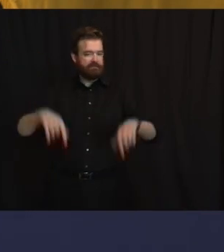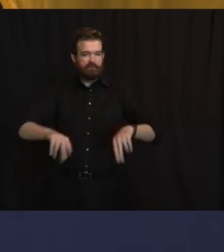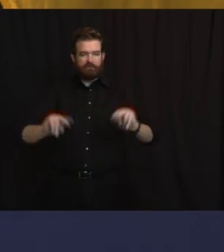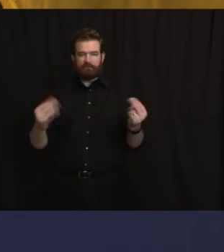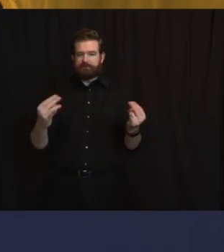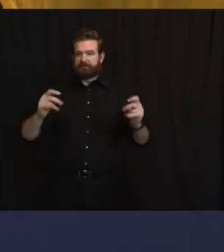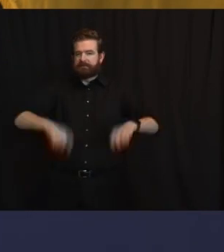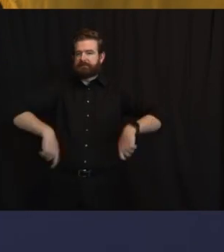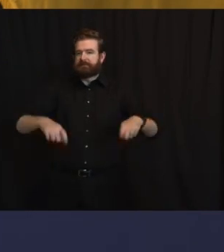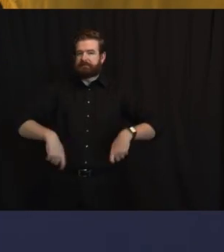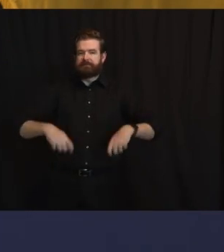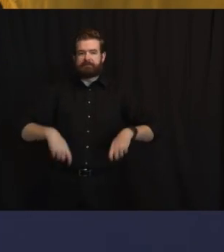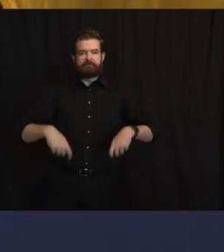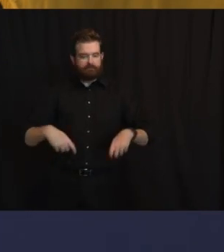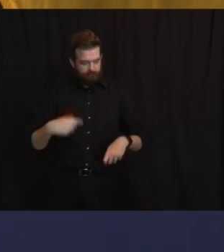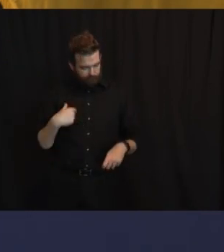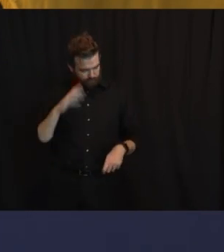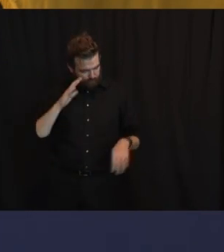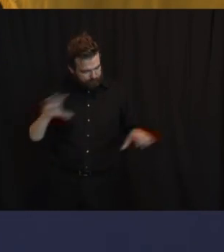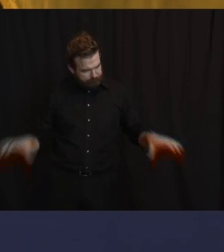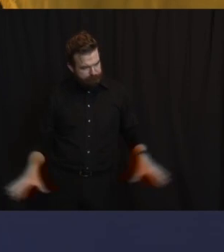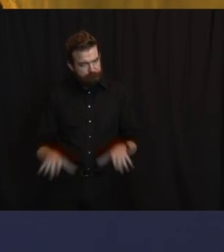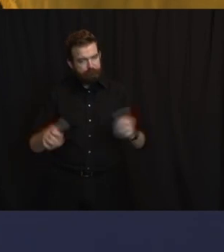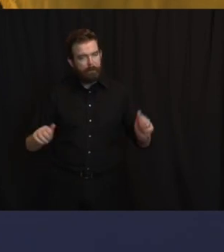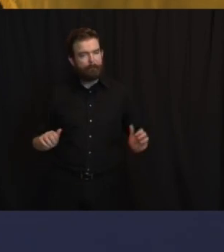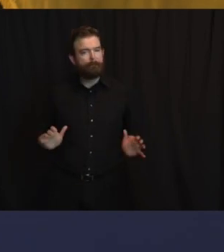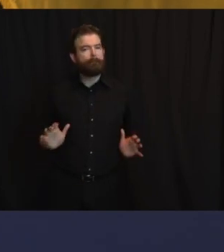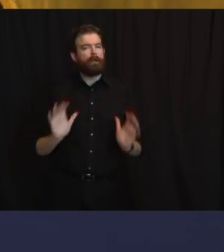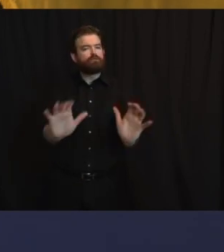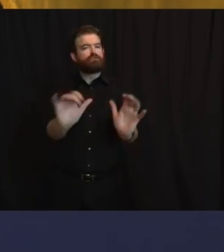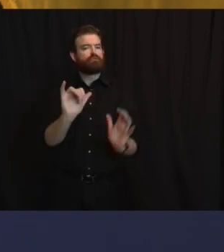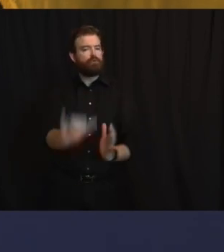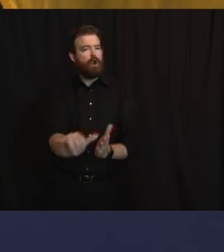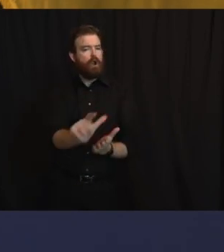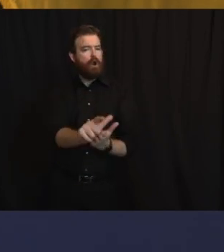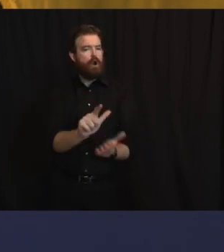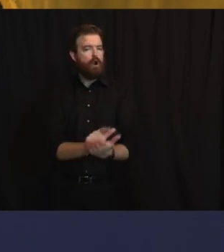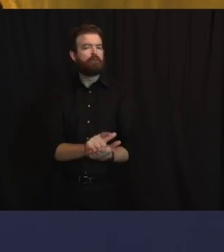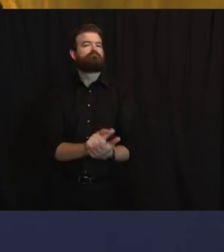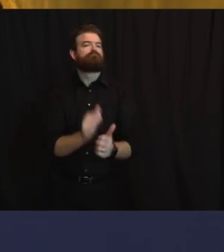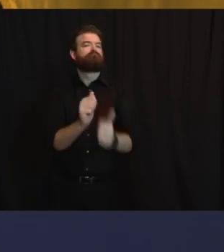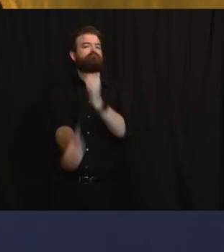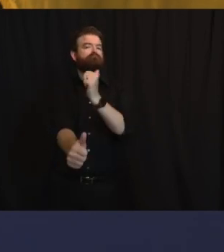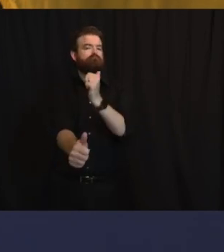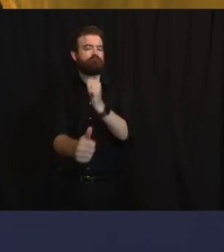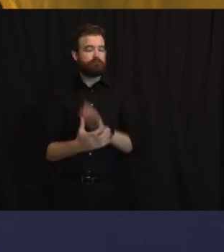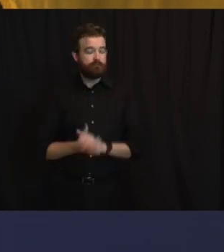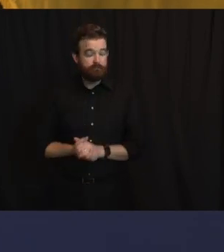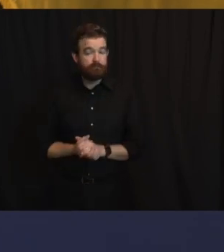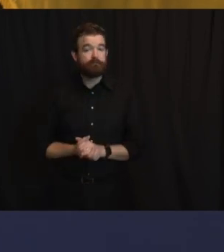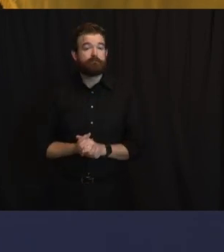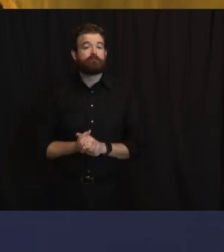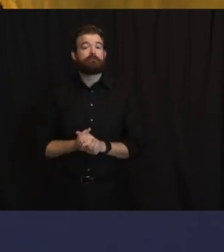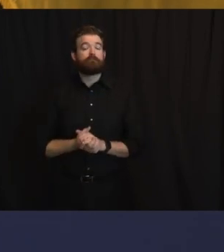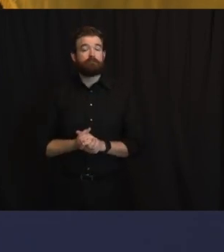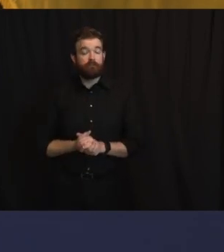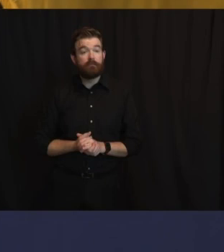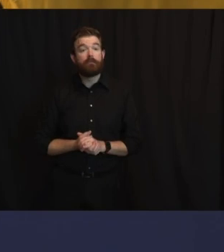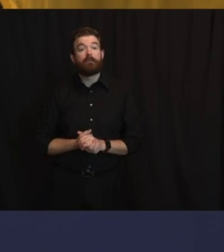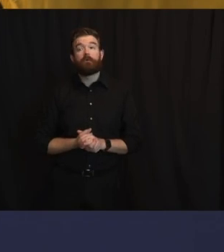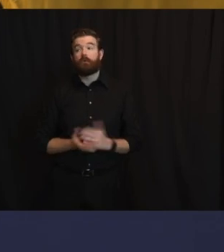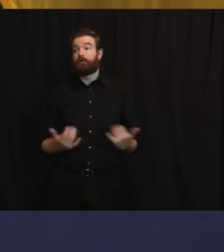toward a positive outcome. With that, get our act together here,